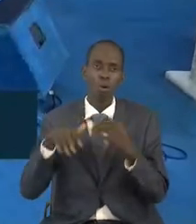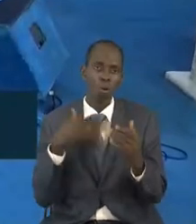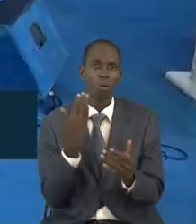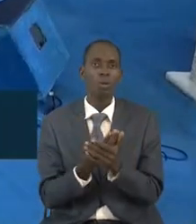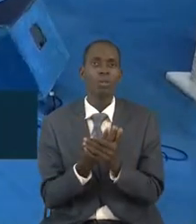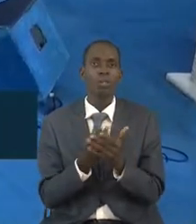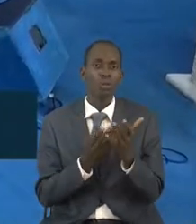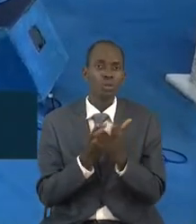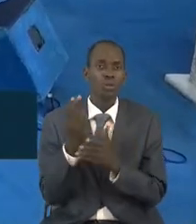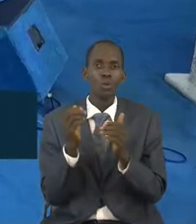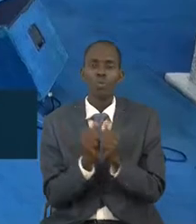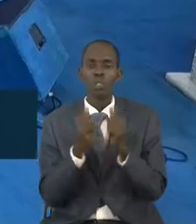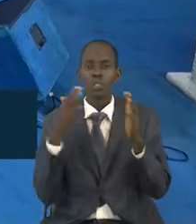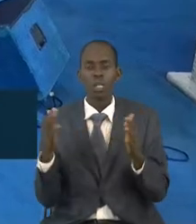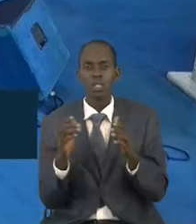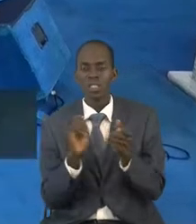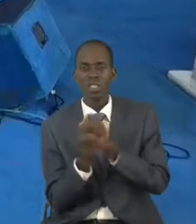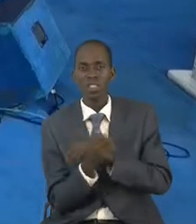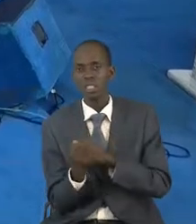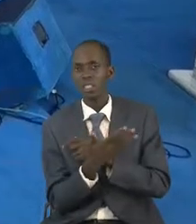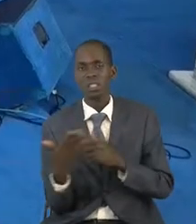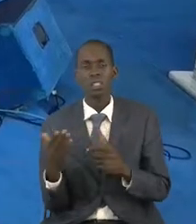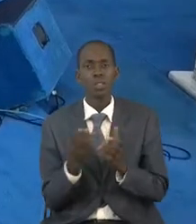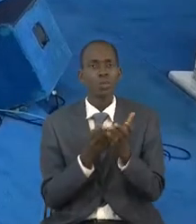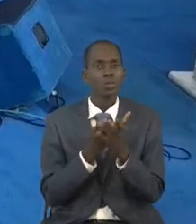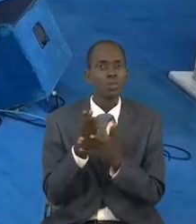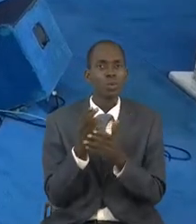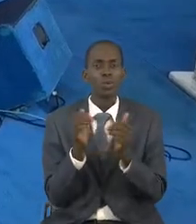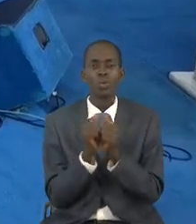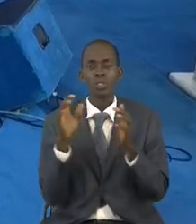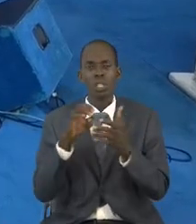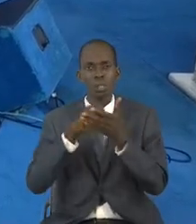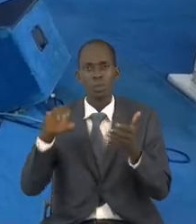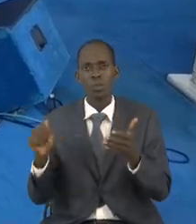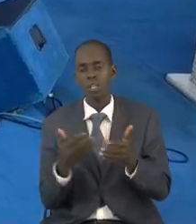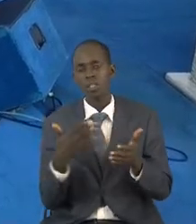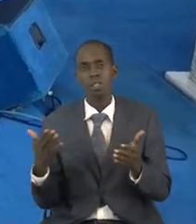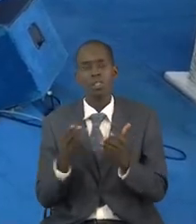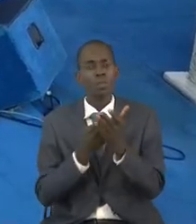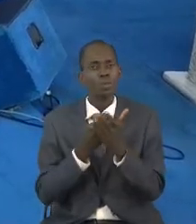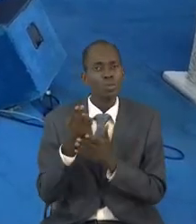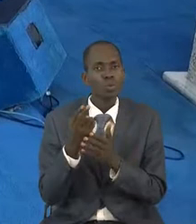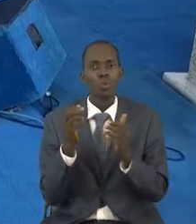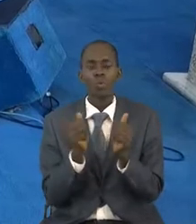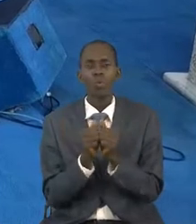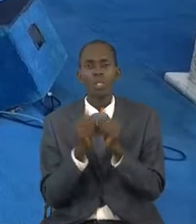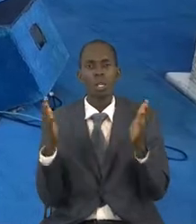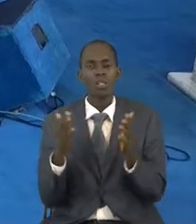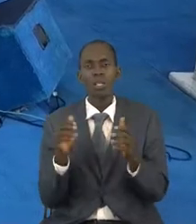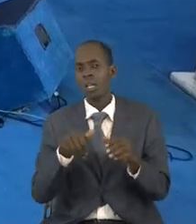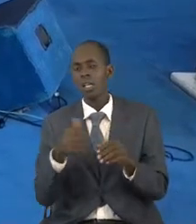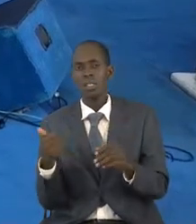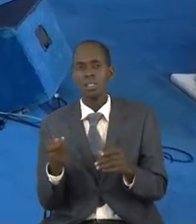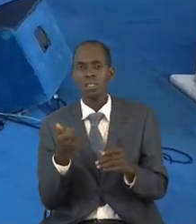without modification, and truth without alteration, and truth without any mutilation. It says